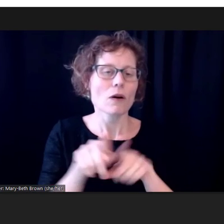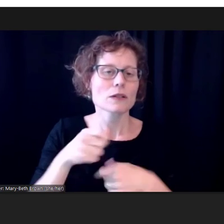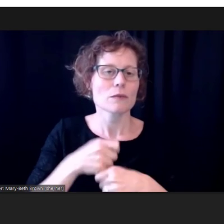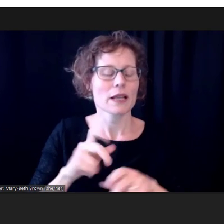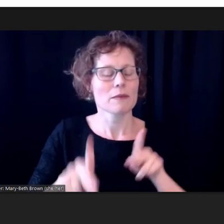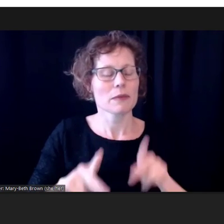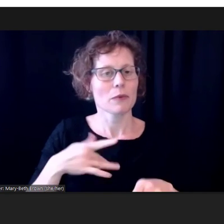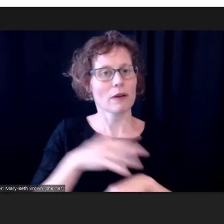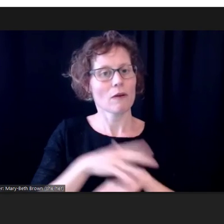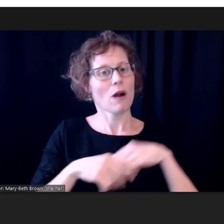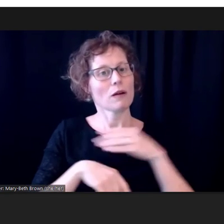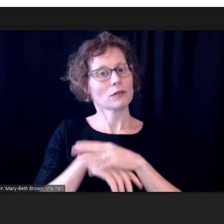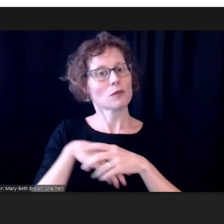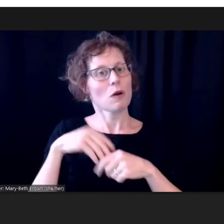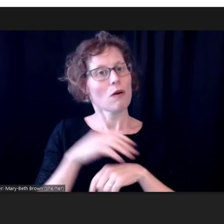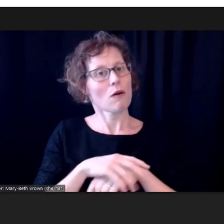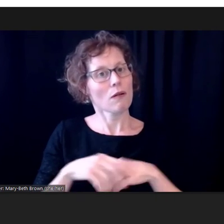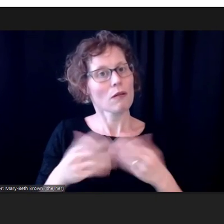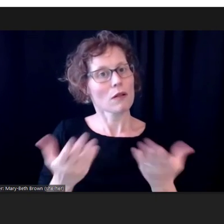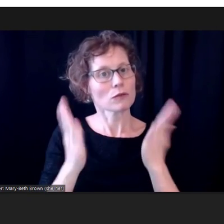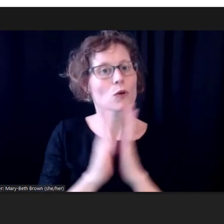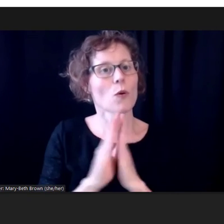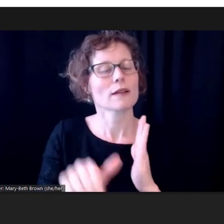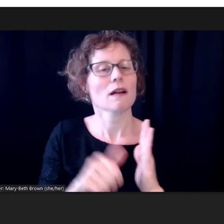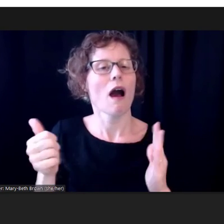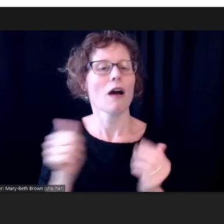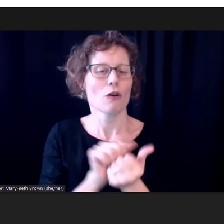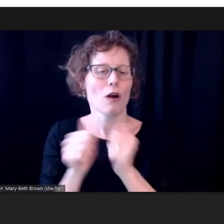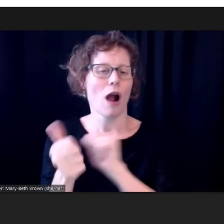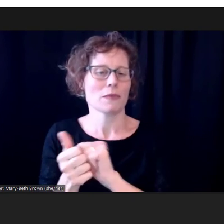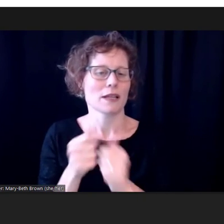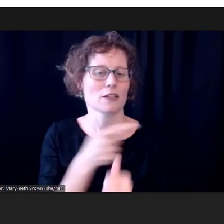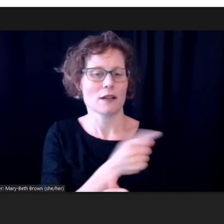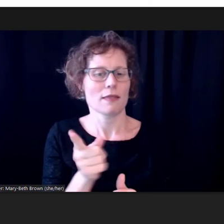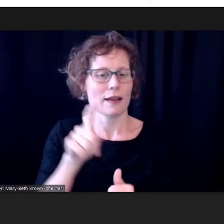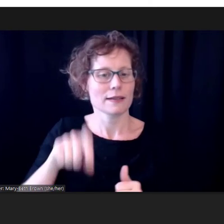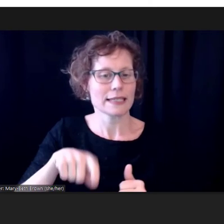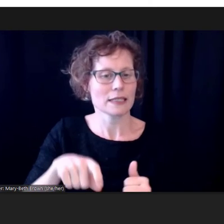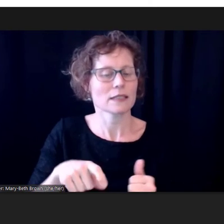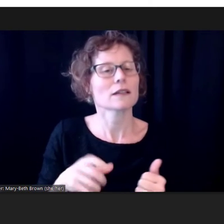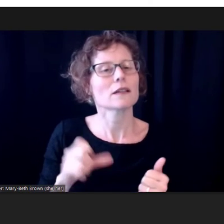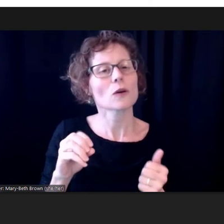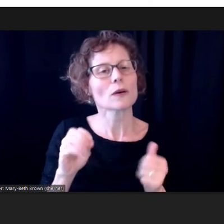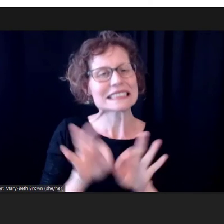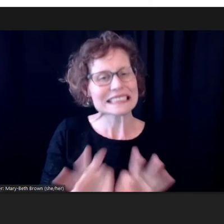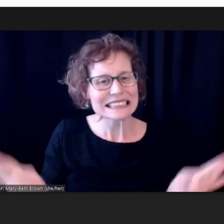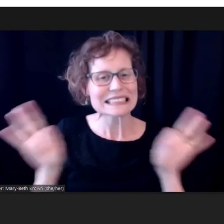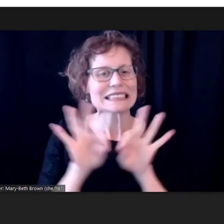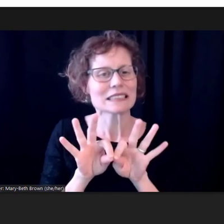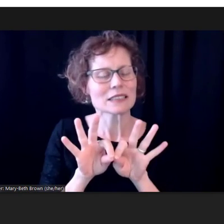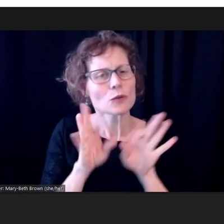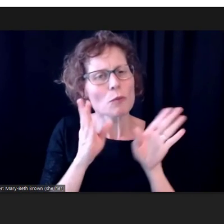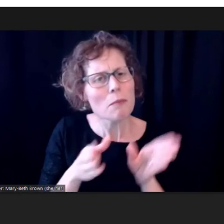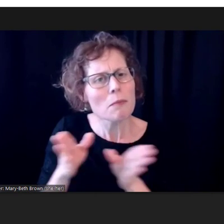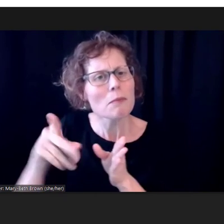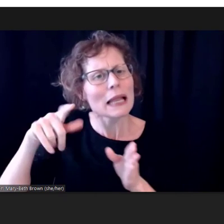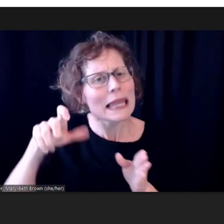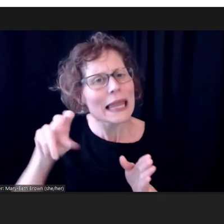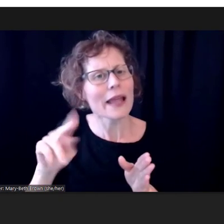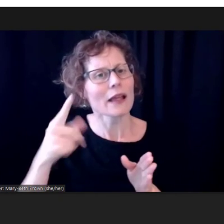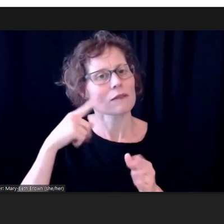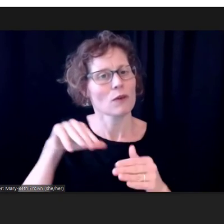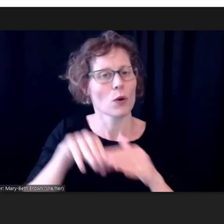feel comfortable to request any other accommodations that they need. So it's very important to just plan for that